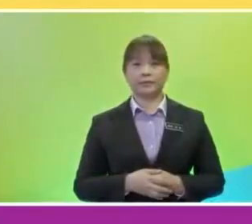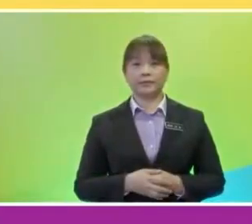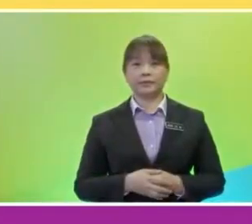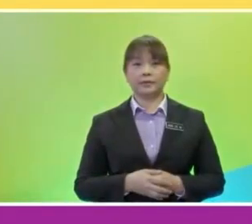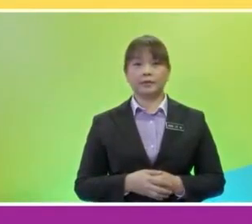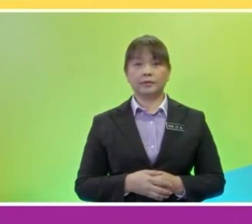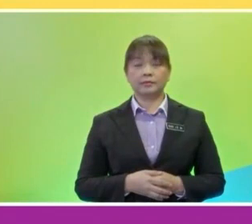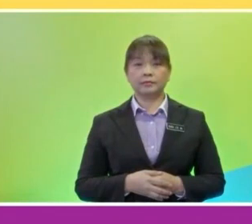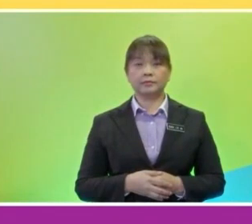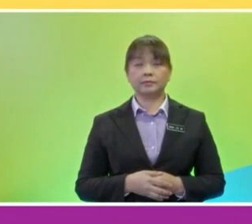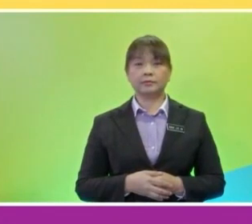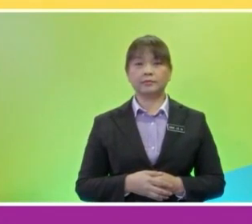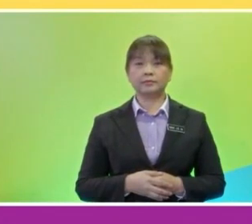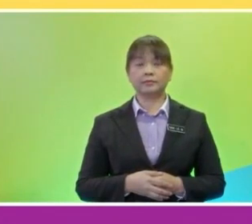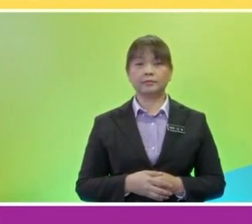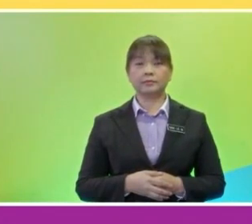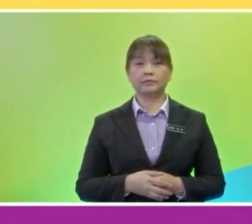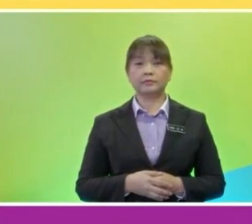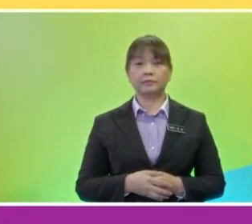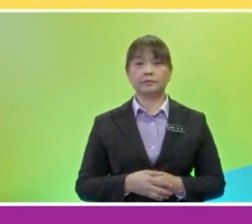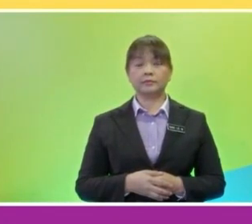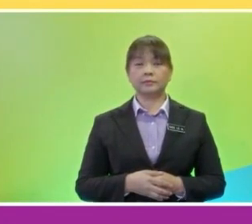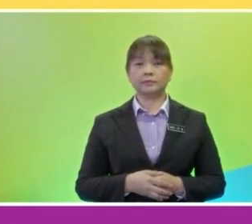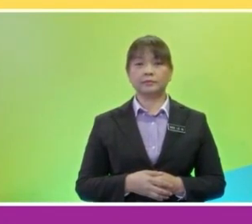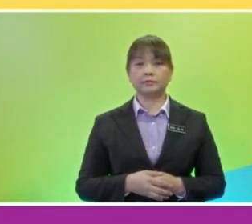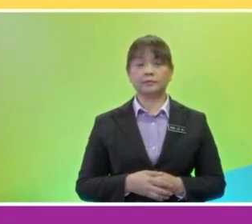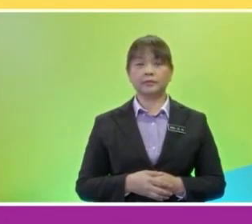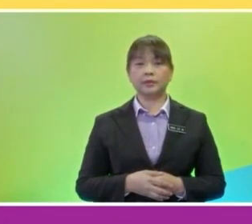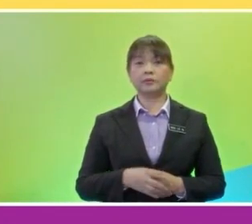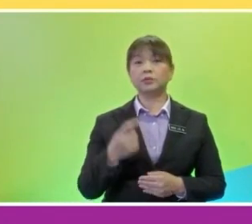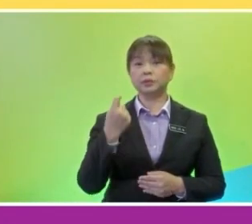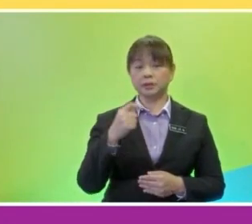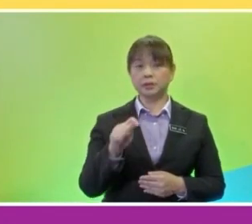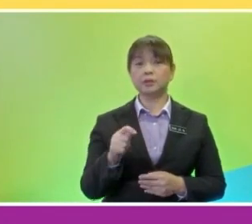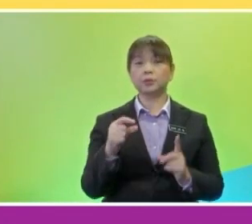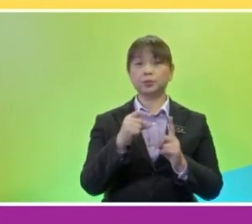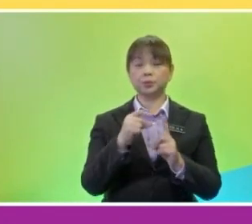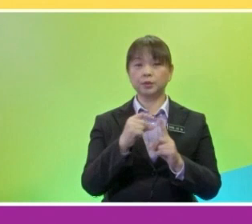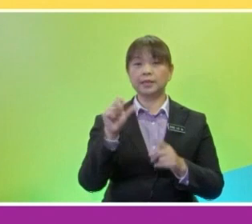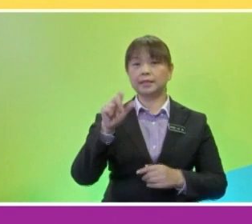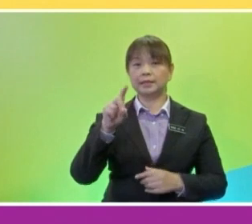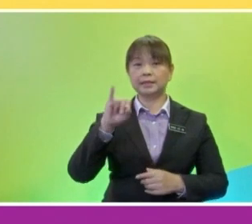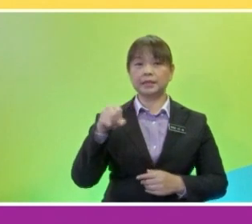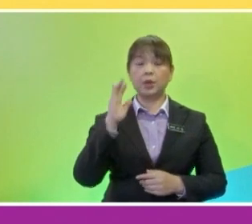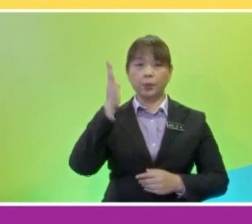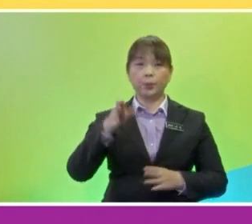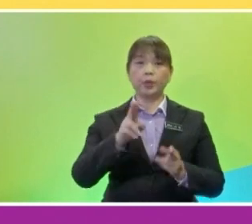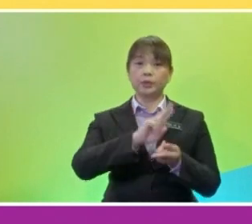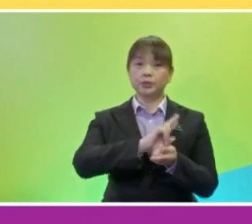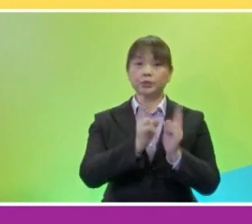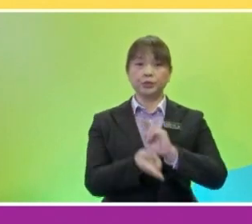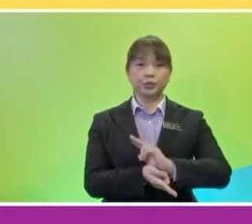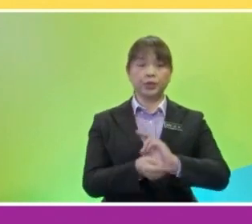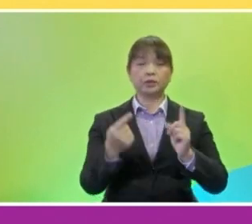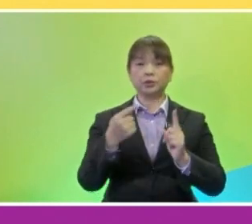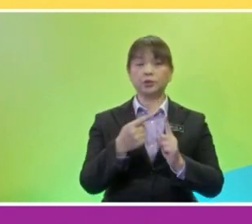colorful. Okay. And the highest level for scary is the scariest. Mm-mm. The highest level for fast is the